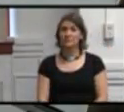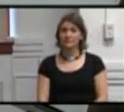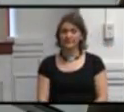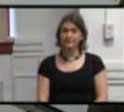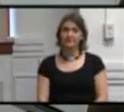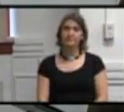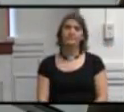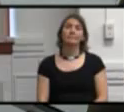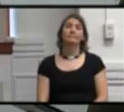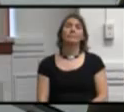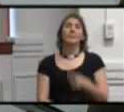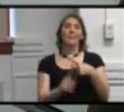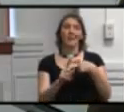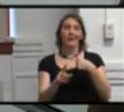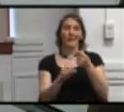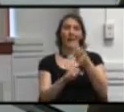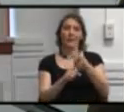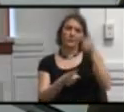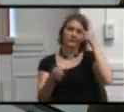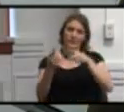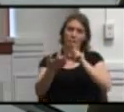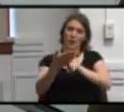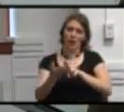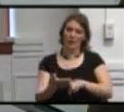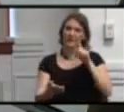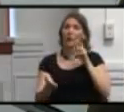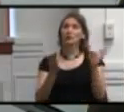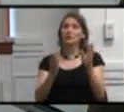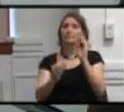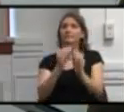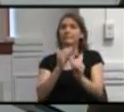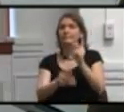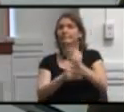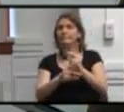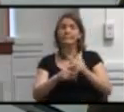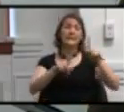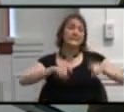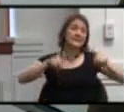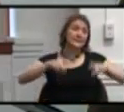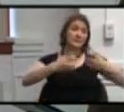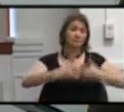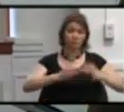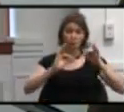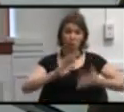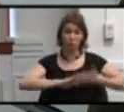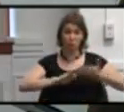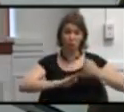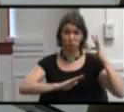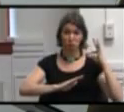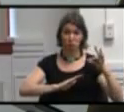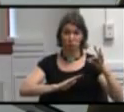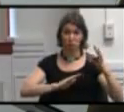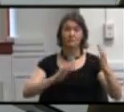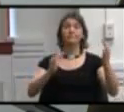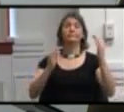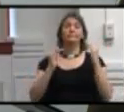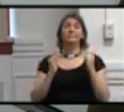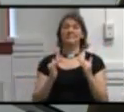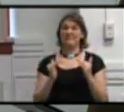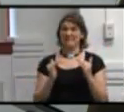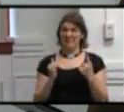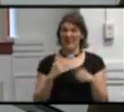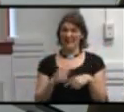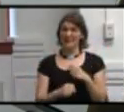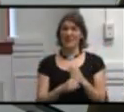We also have an annual service contract that exercises and tests all of our generators and services them. And unfortunately,